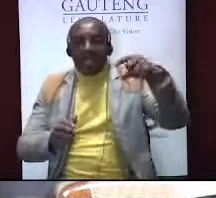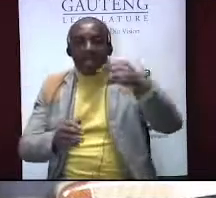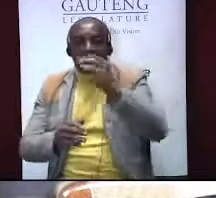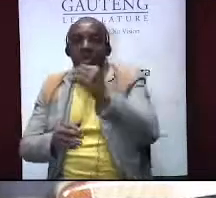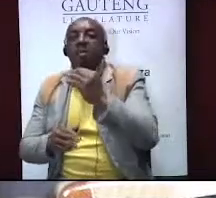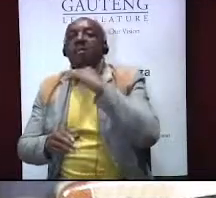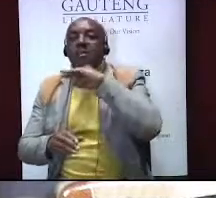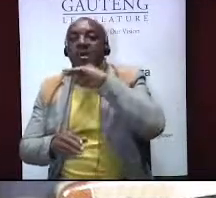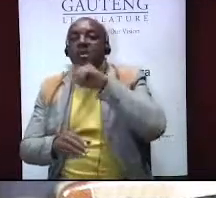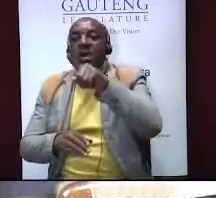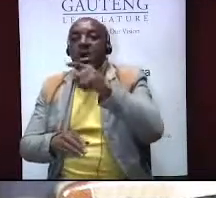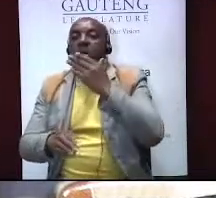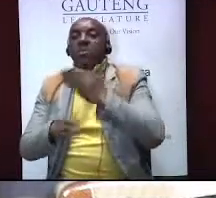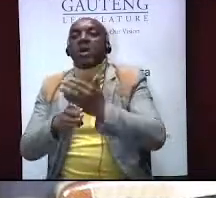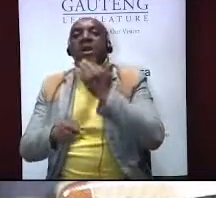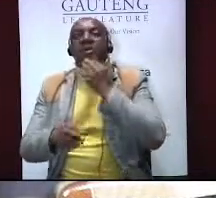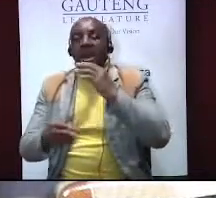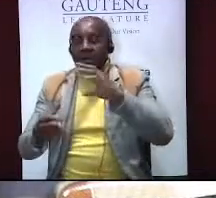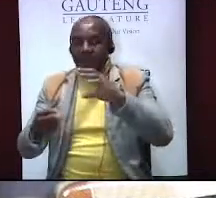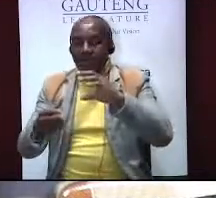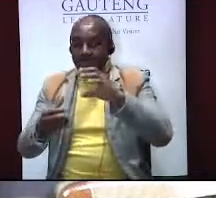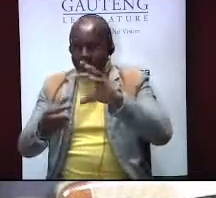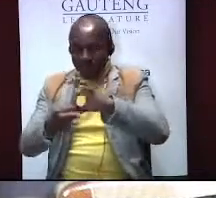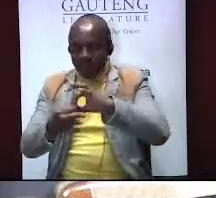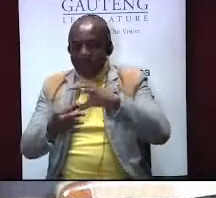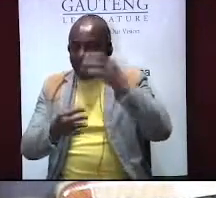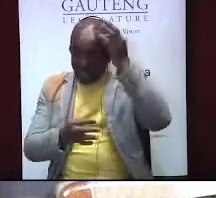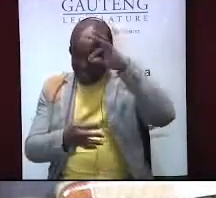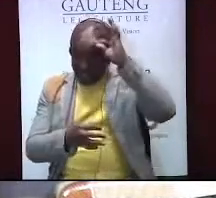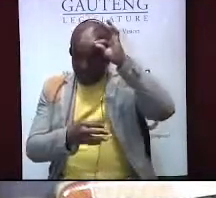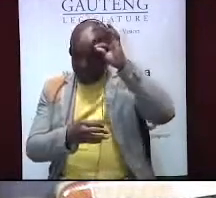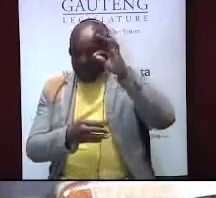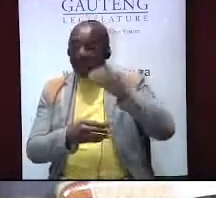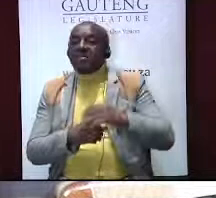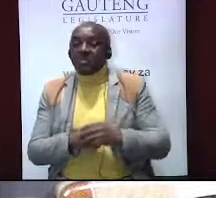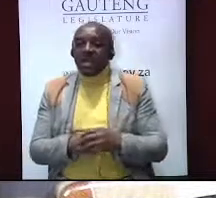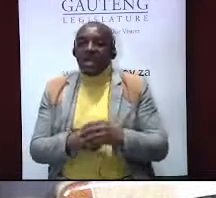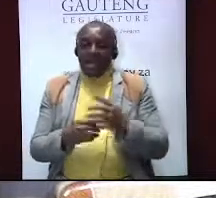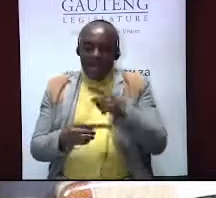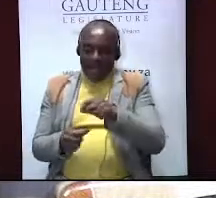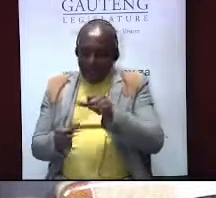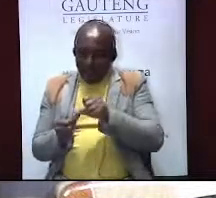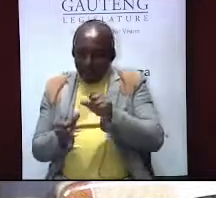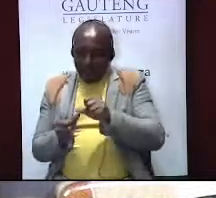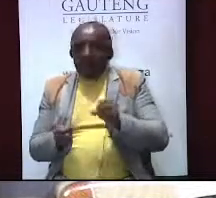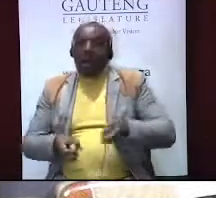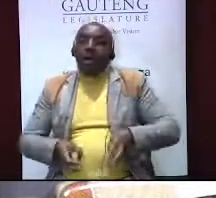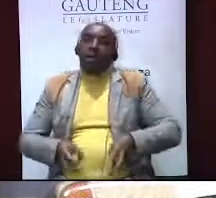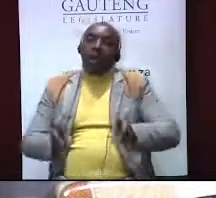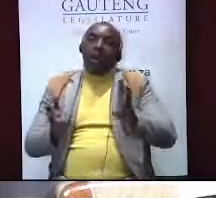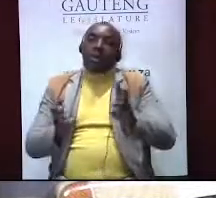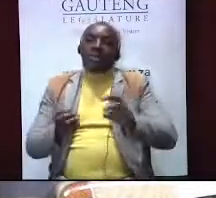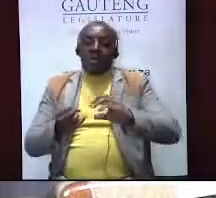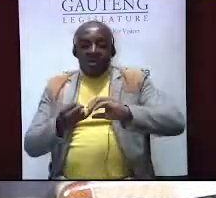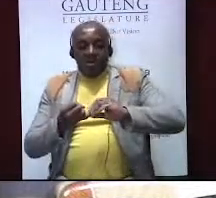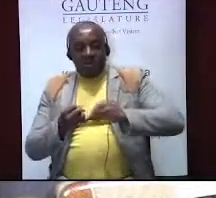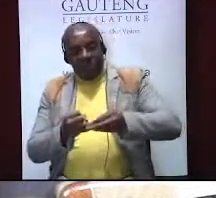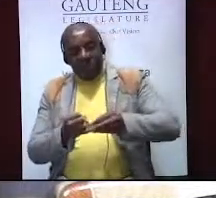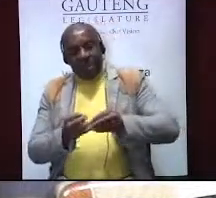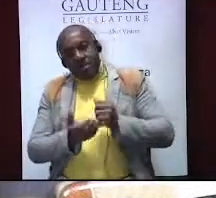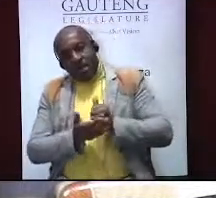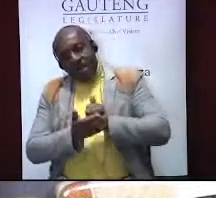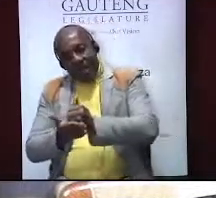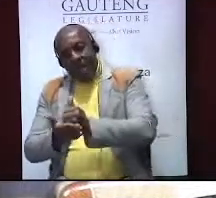government to take care of the needs of the people. So what a better way to actually contribute to